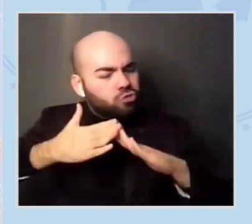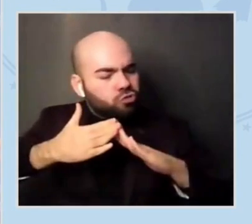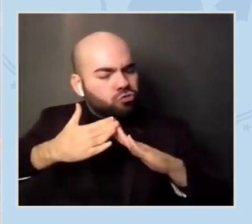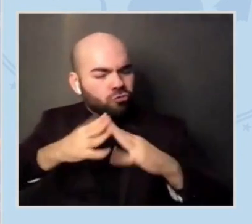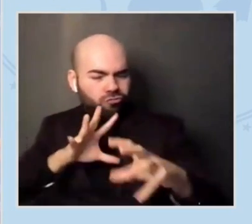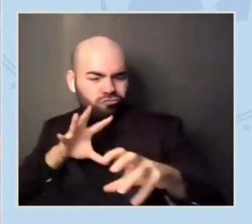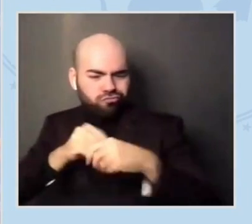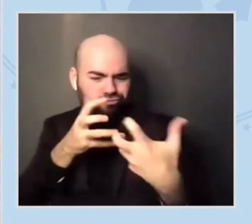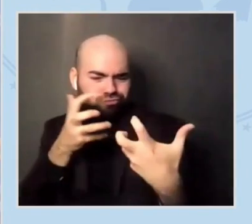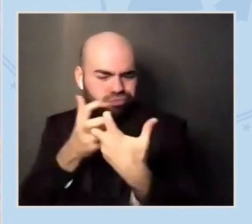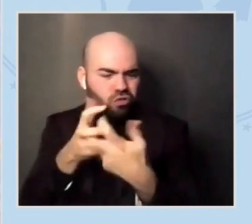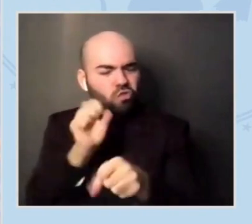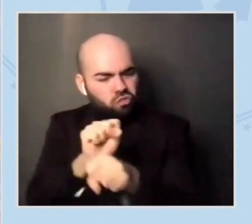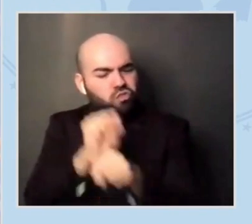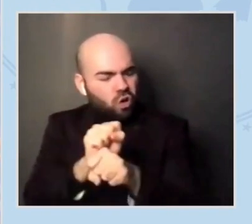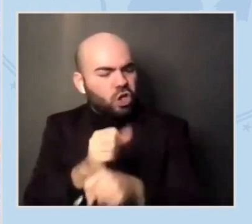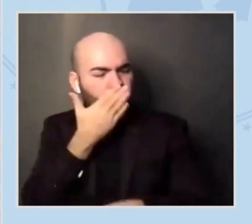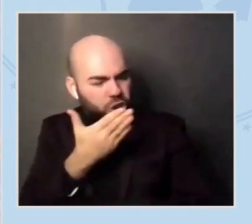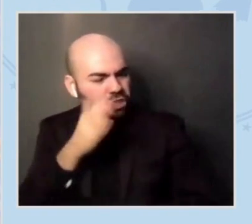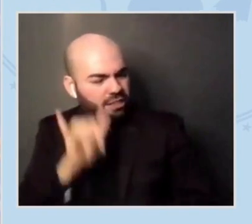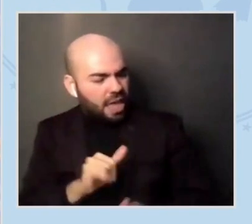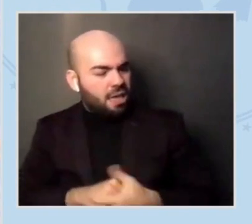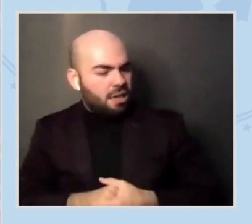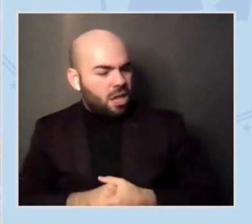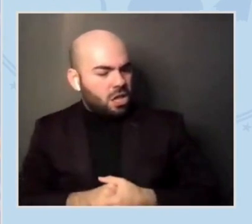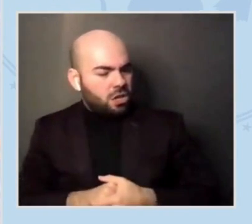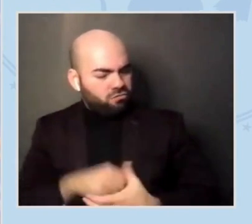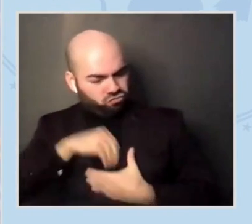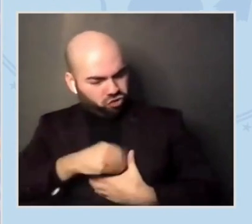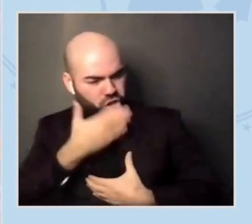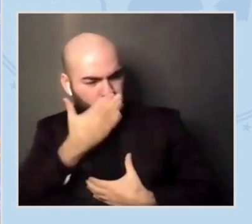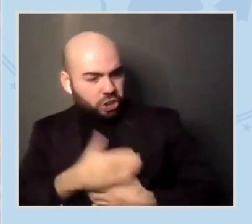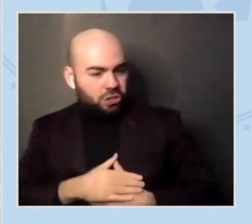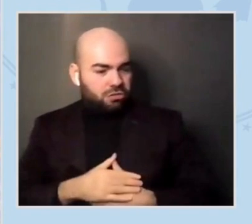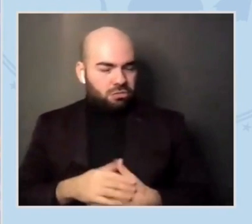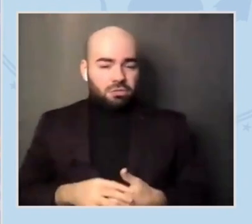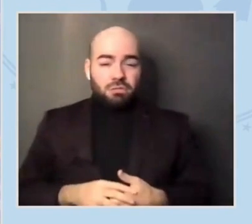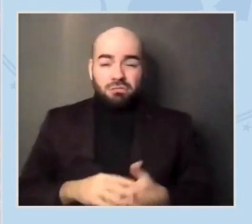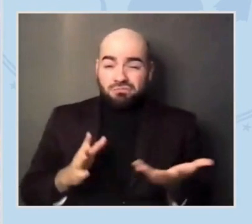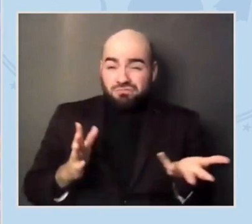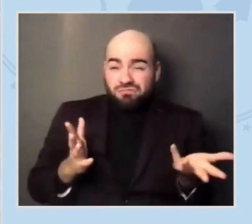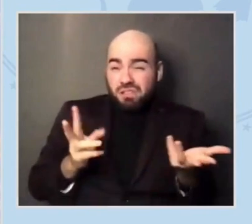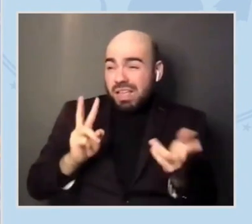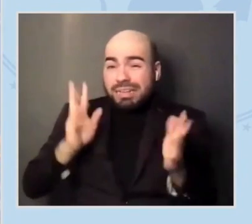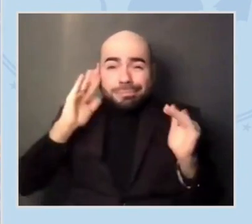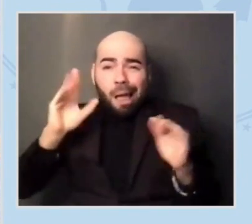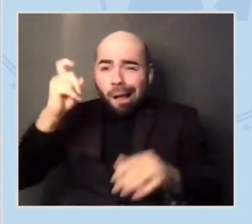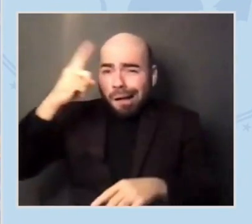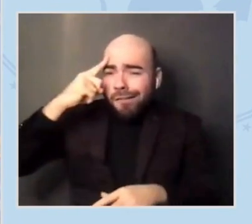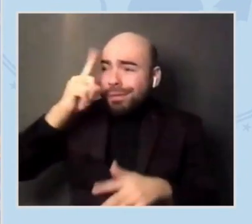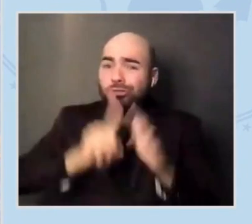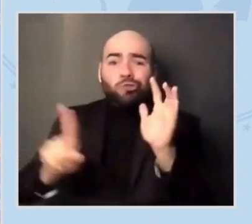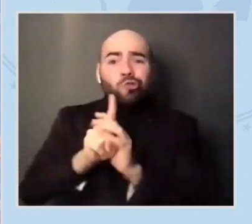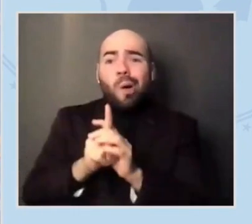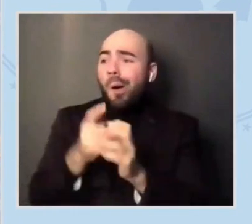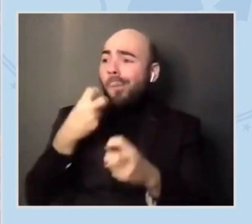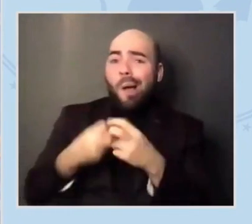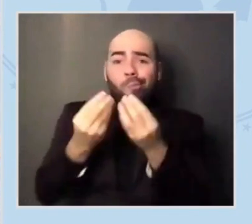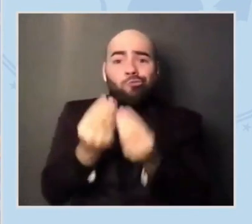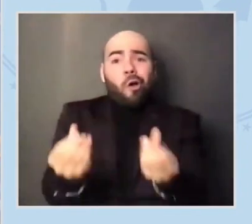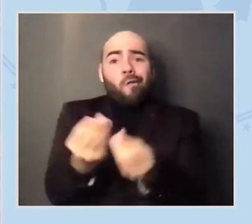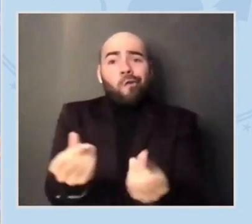it. He also used to say, Joey, I don't expect the government to solve my problems, but I do expect them to understand